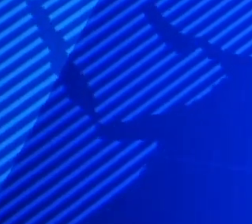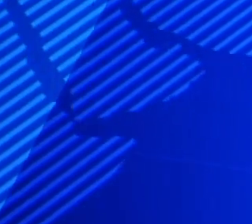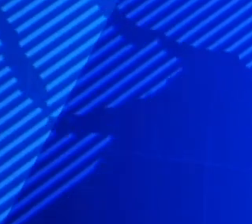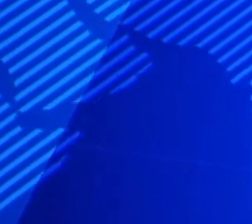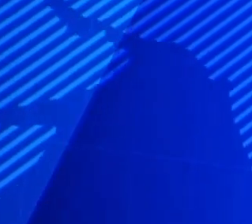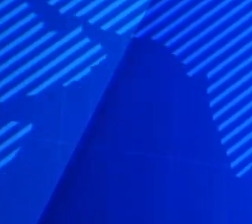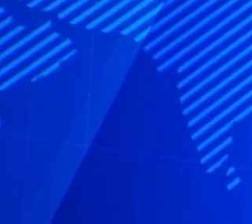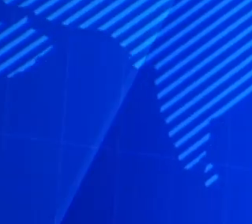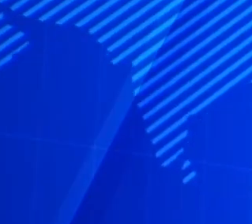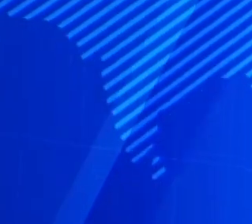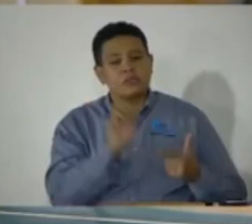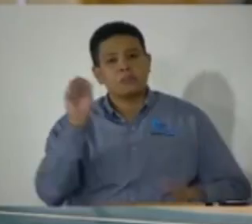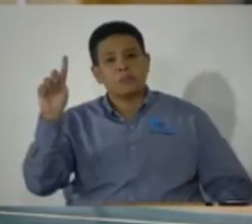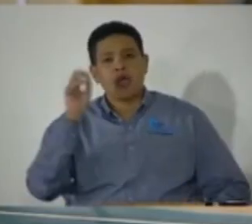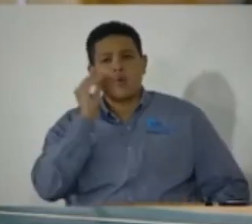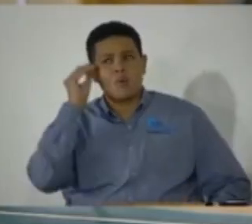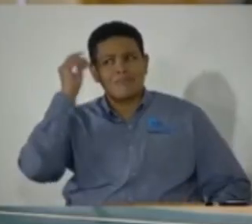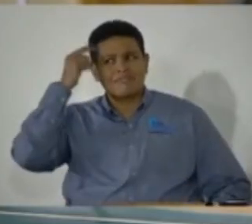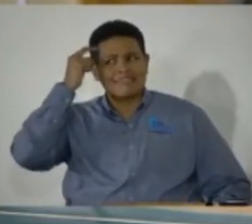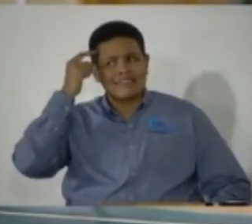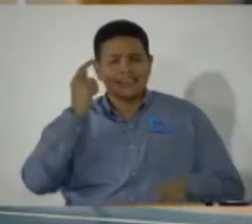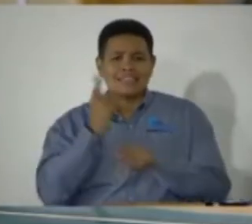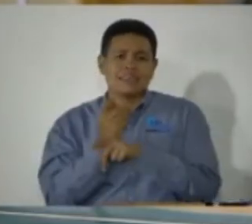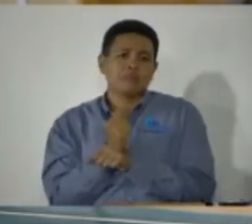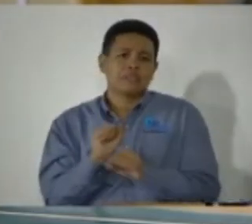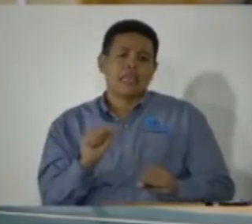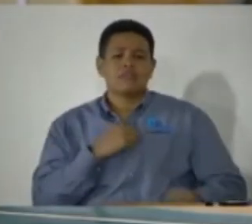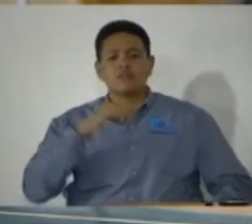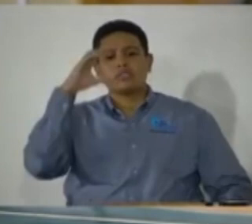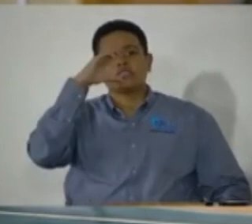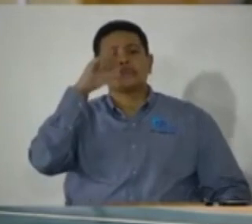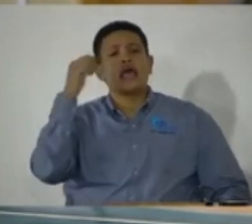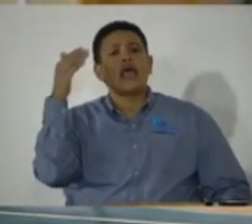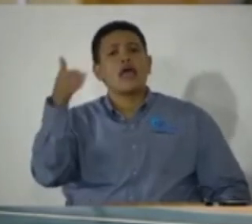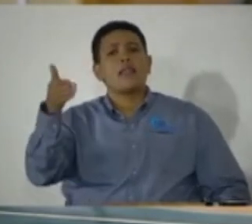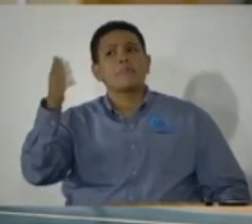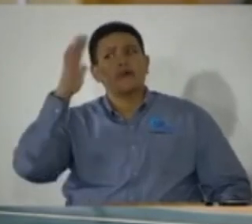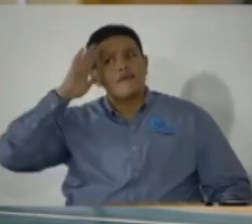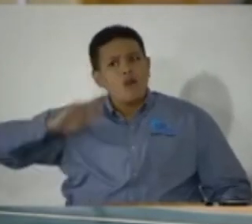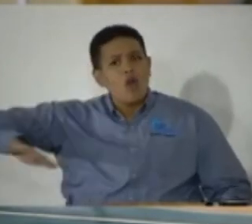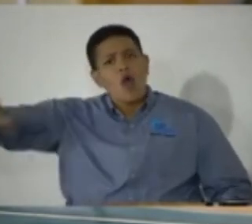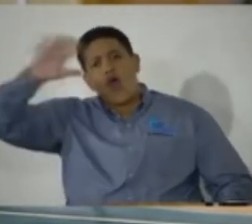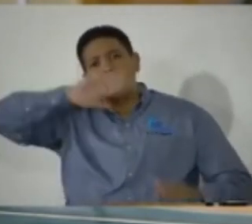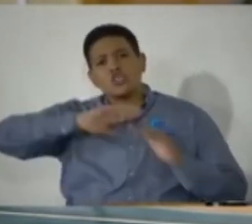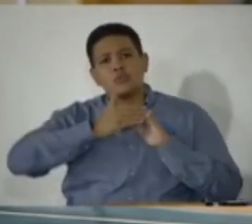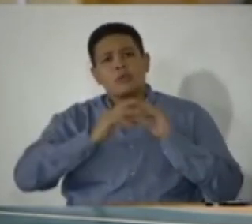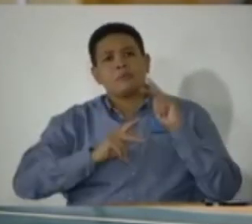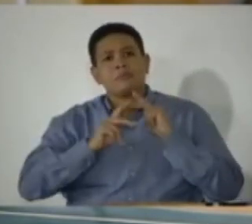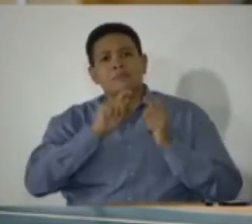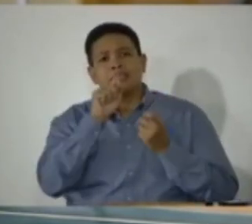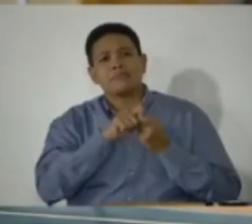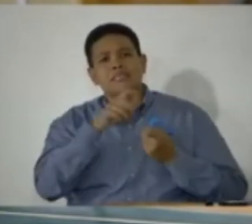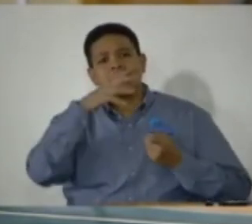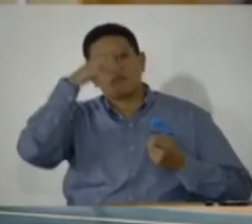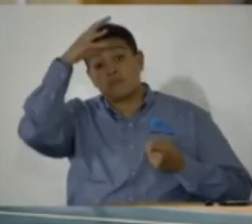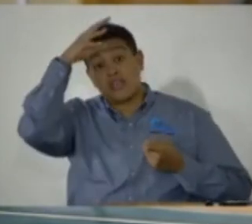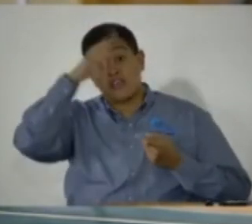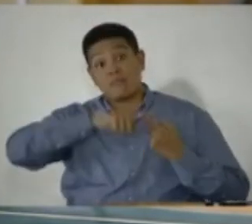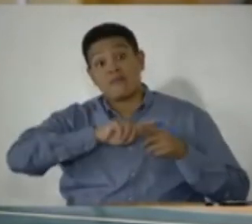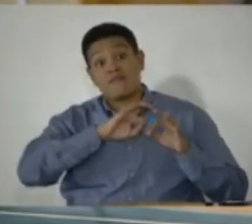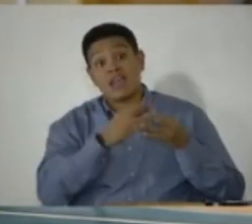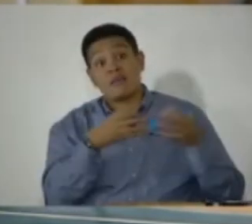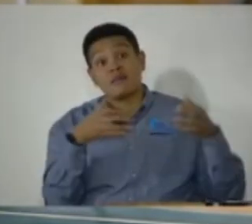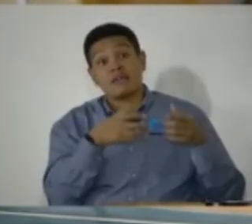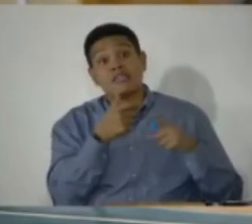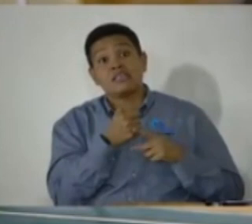including staging blitzes at school. We seek the help of all Jamaicans, but in particular the parents and guardians, to